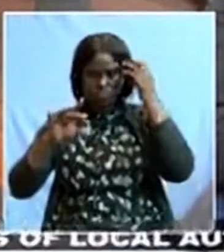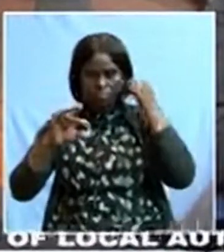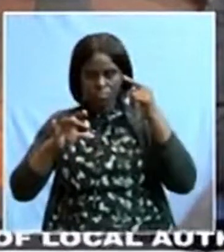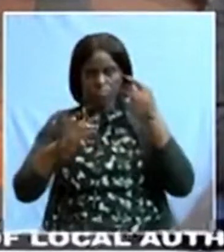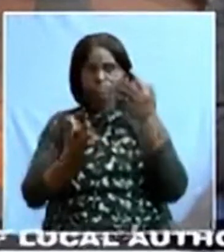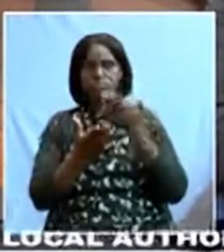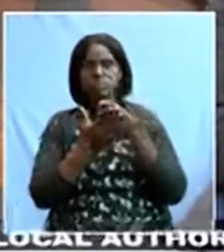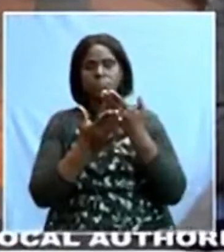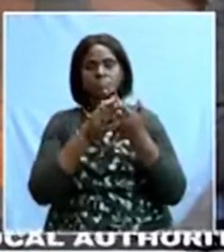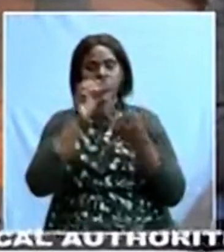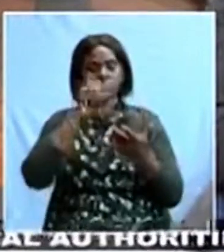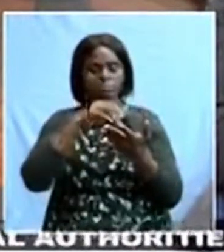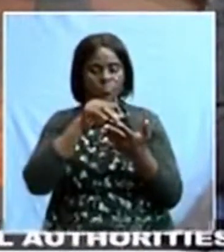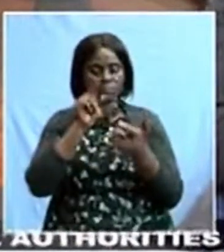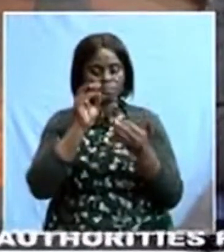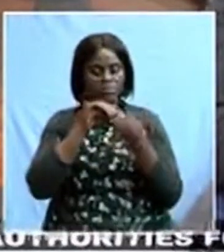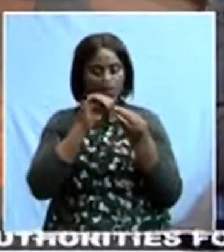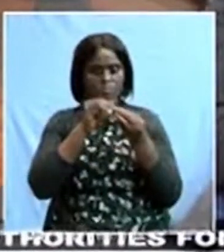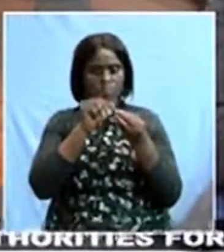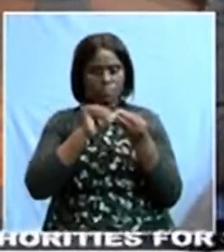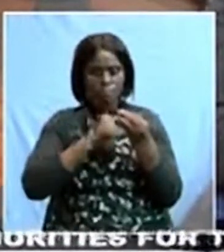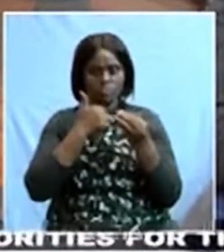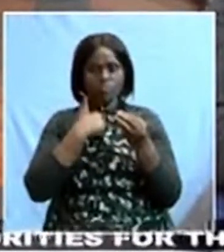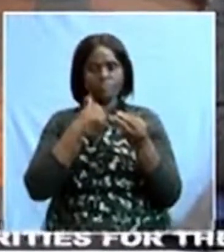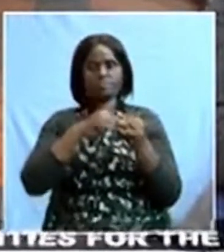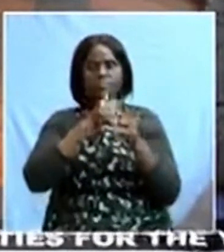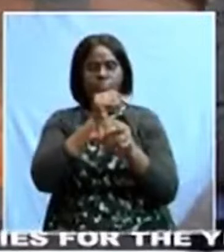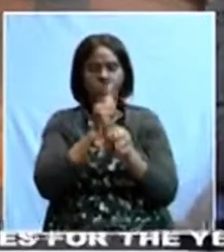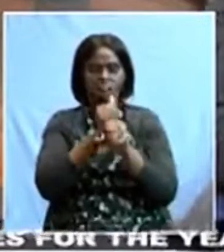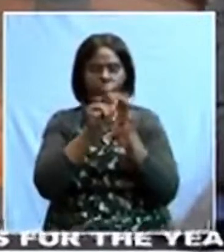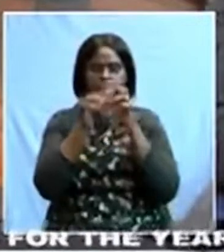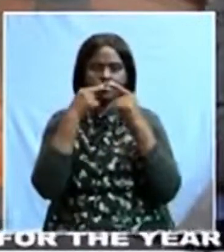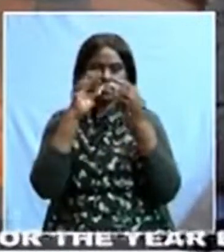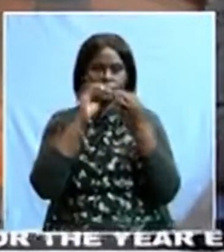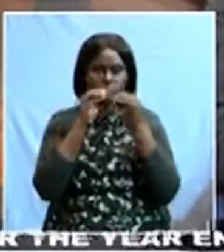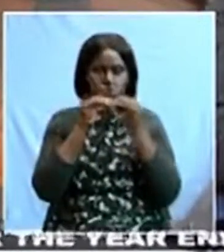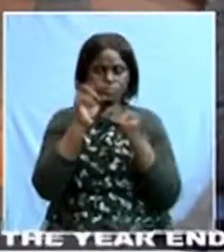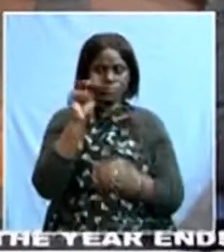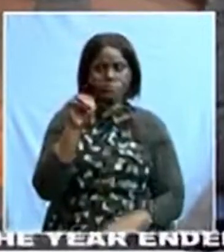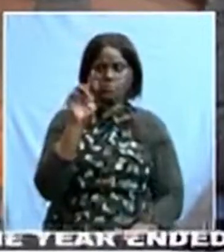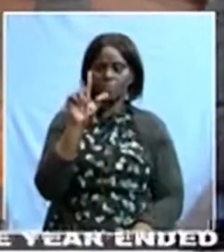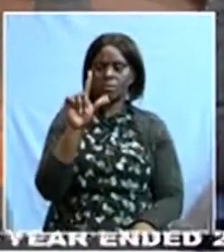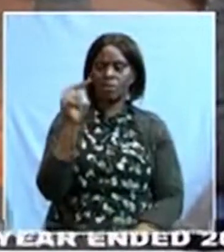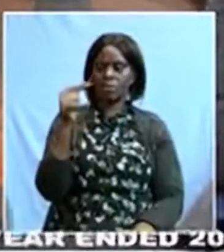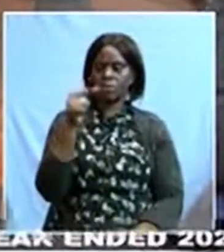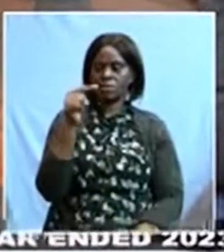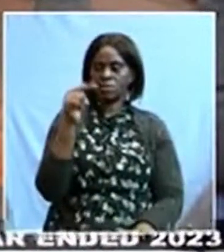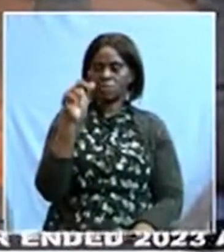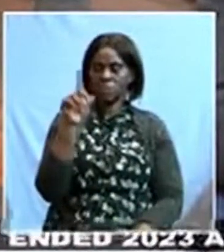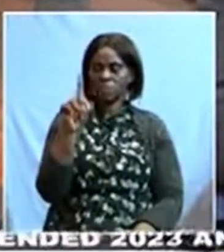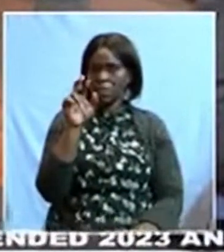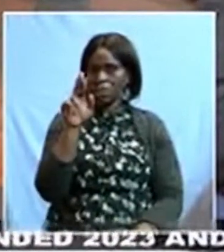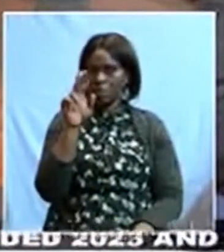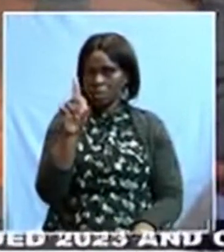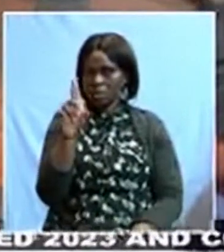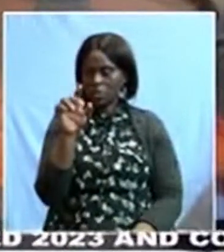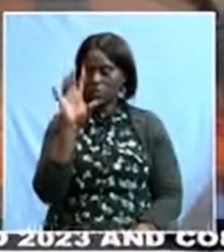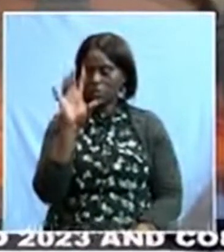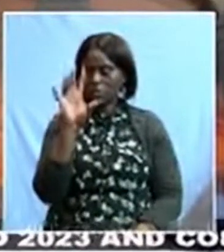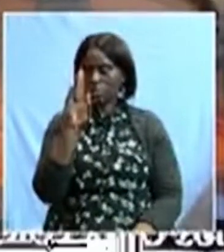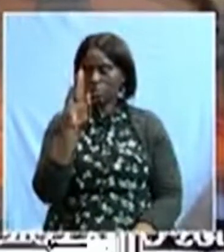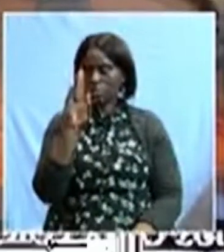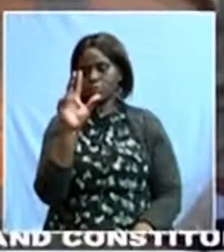per attached copy. Furthermore, we are in receipt of a circular number MLGRD